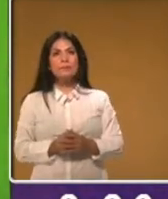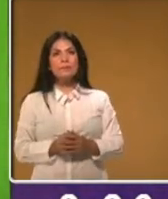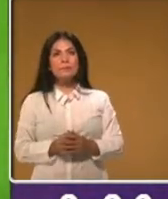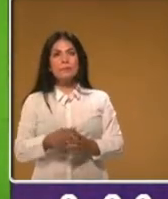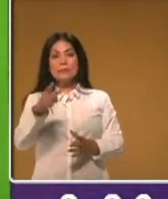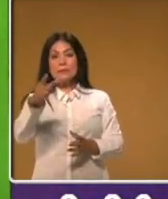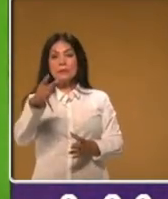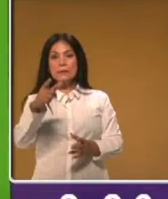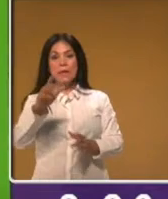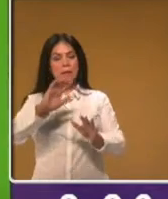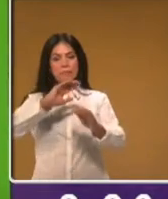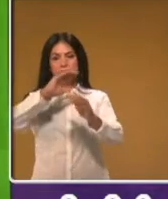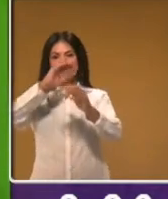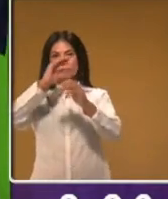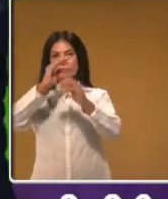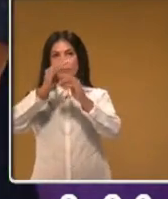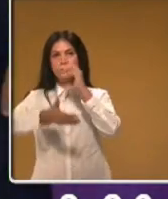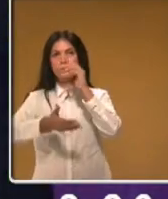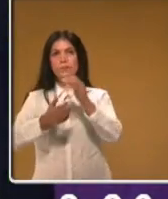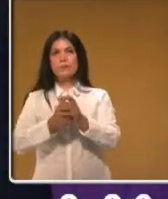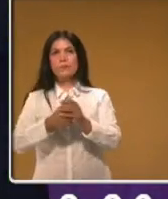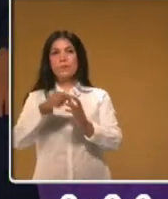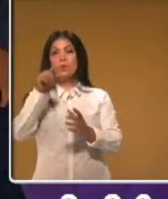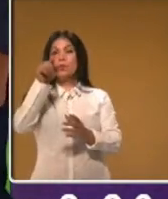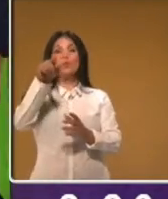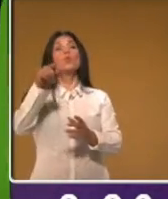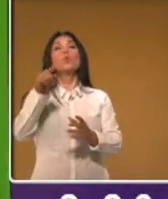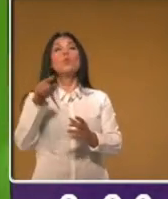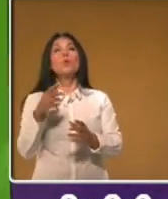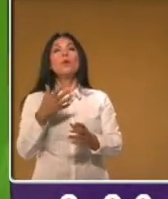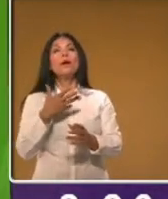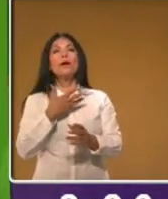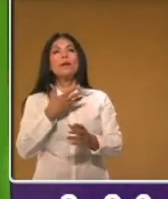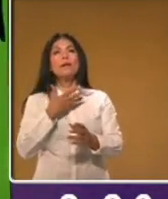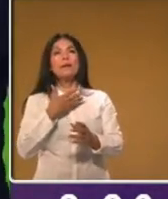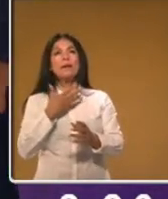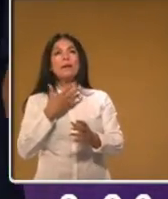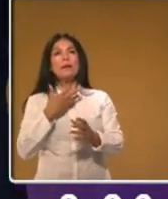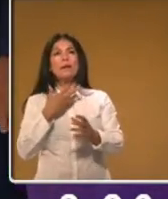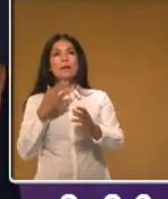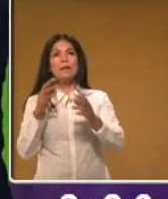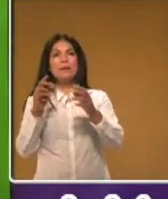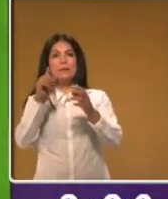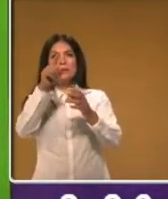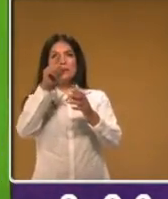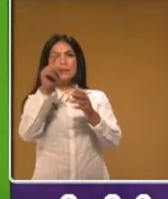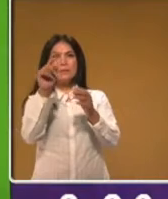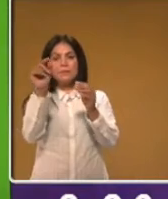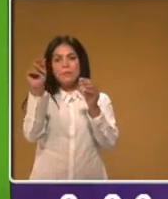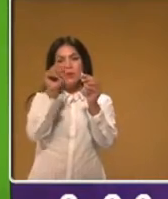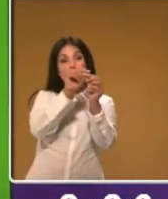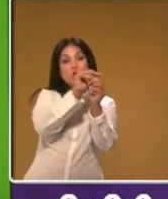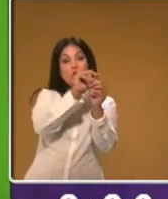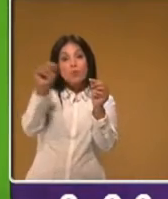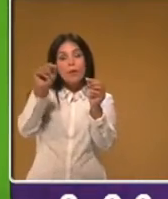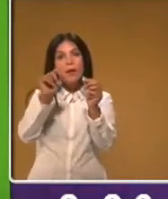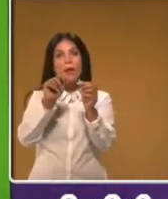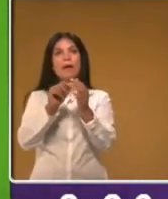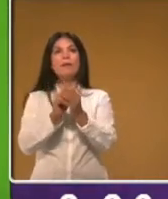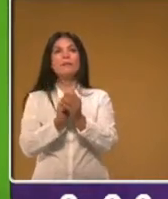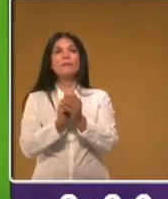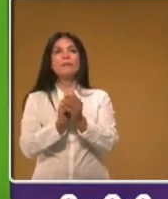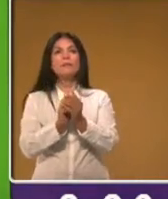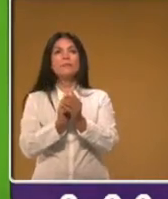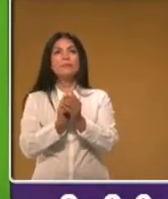the program. Read and complain and choose the right solution. Help me, here we have the situation. This is a